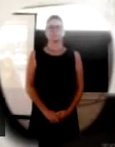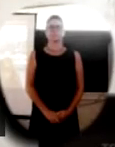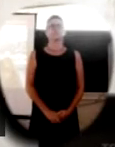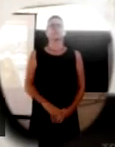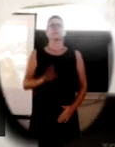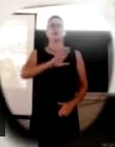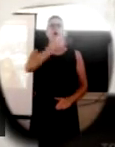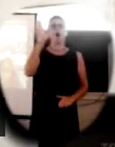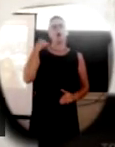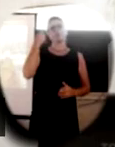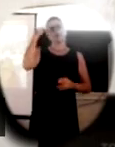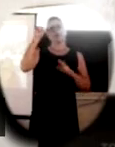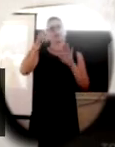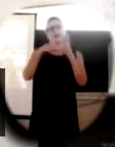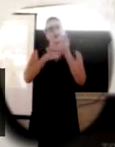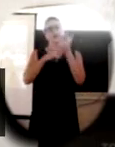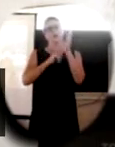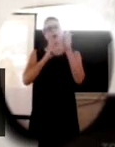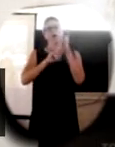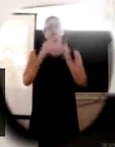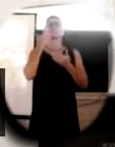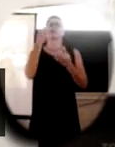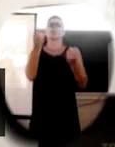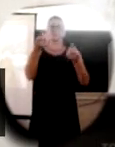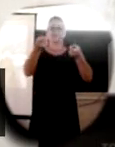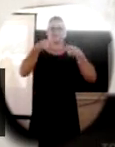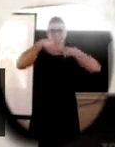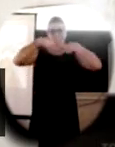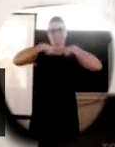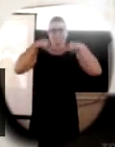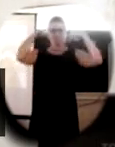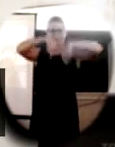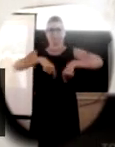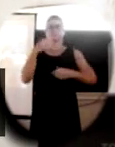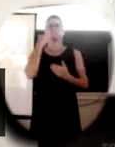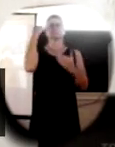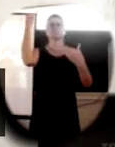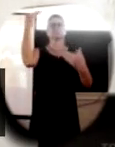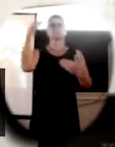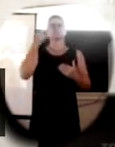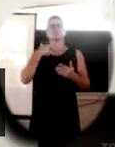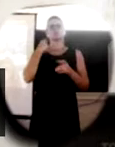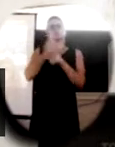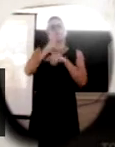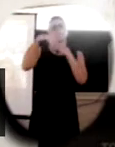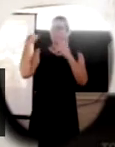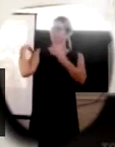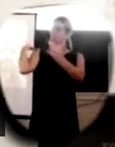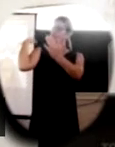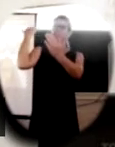Hi, my name is Caroline Turner. Thank you for inviting me to speak today and to share my journey and experiences with you